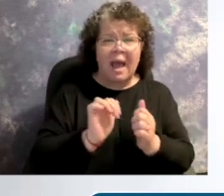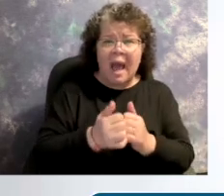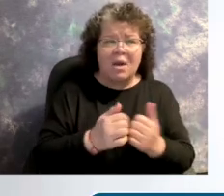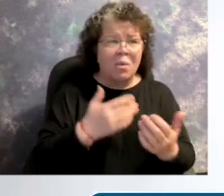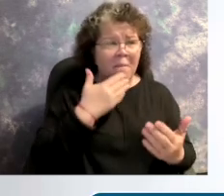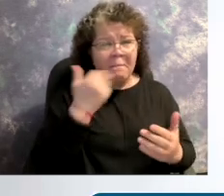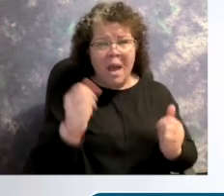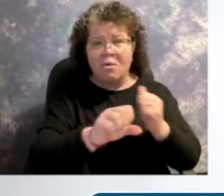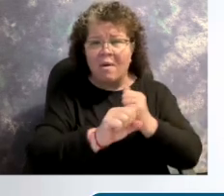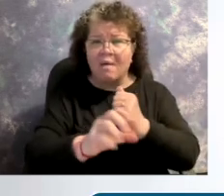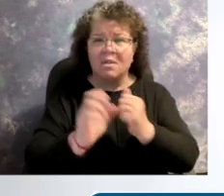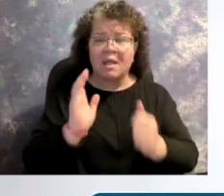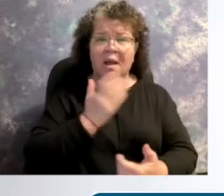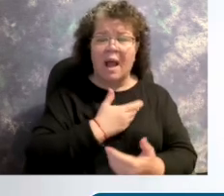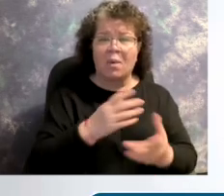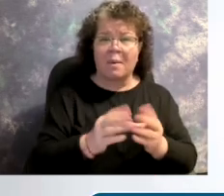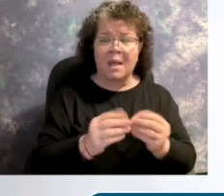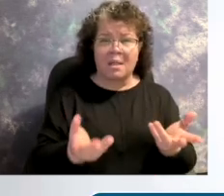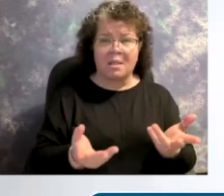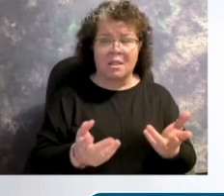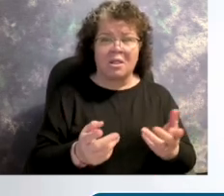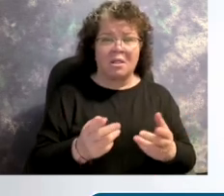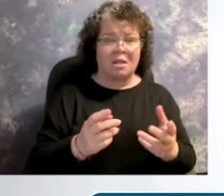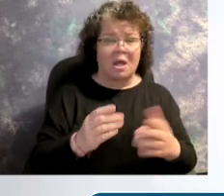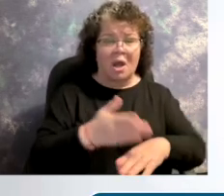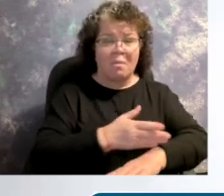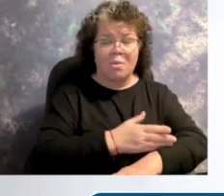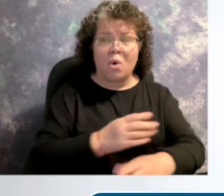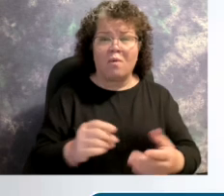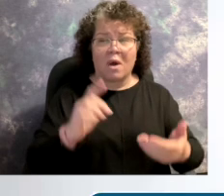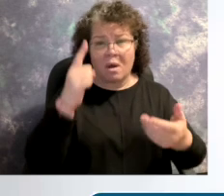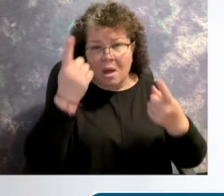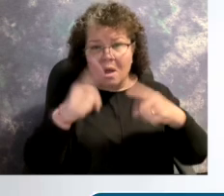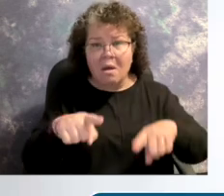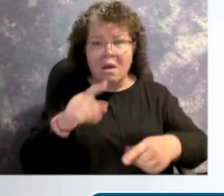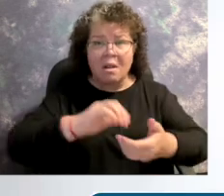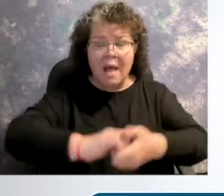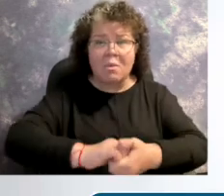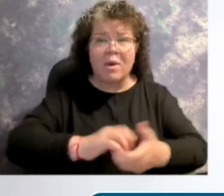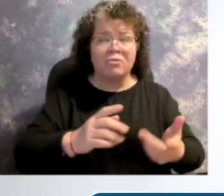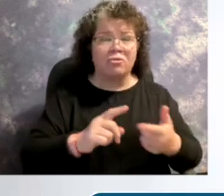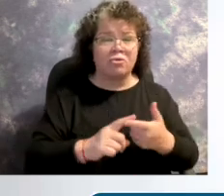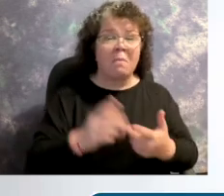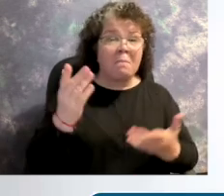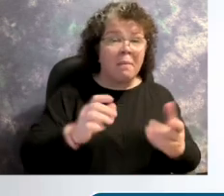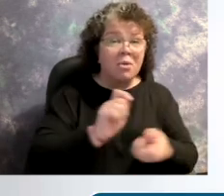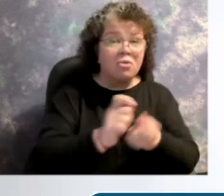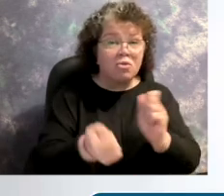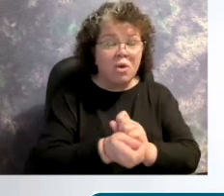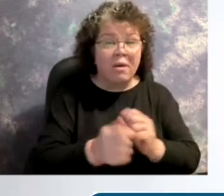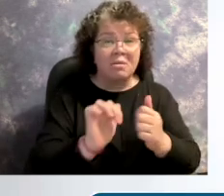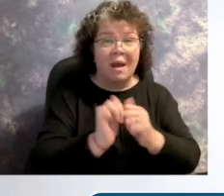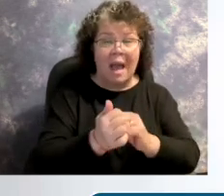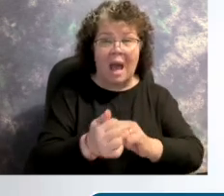make meetings more useful, improve collaboration, and if we might need to change the meeting format, such